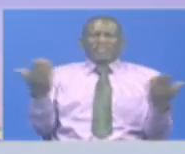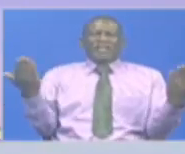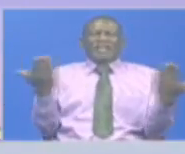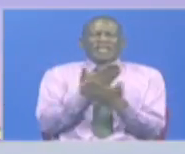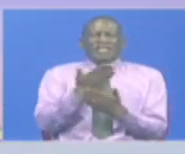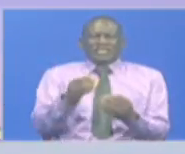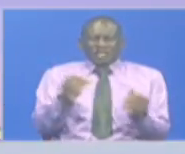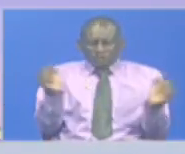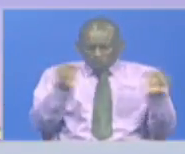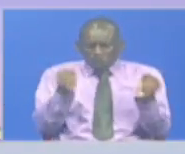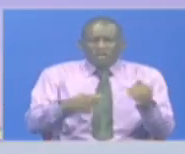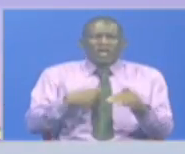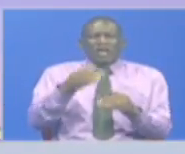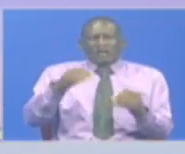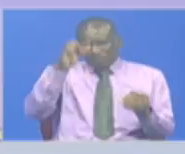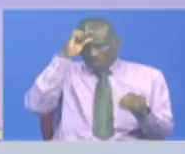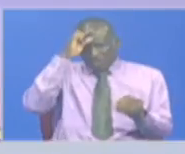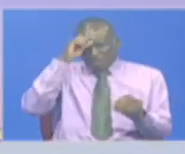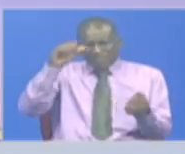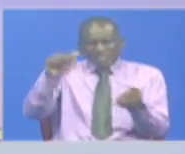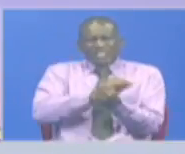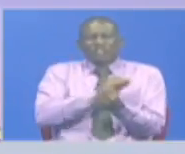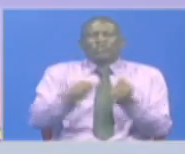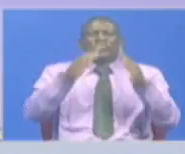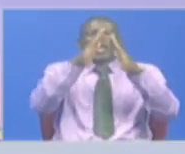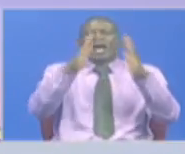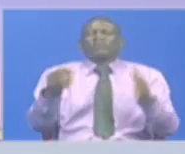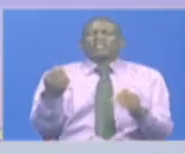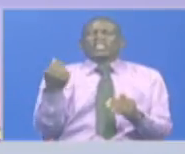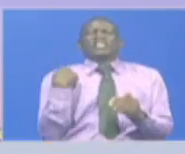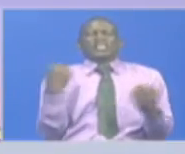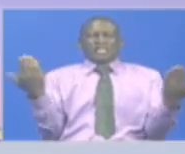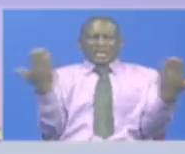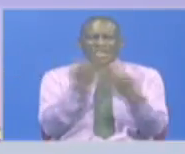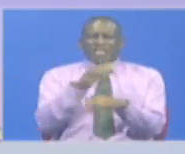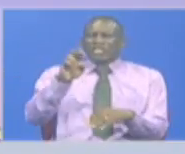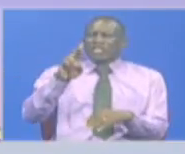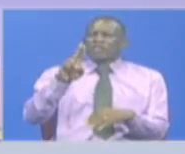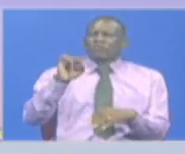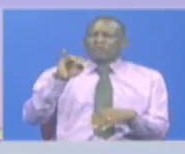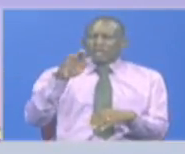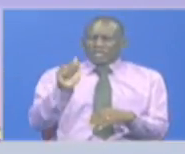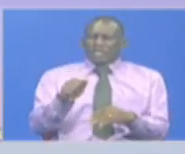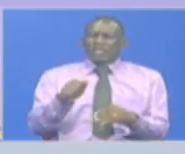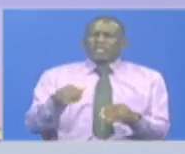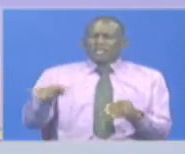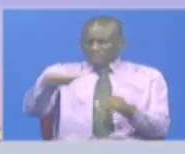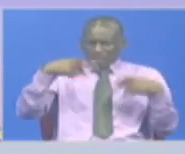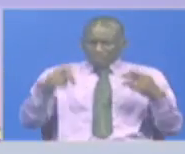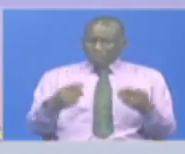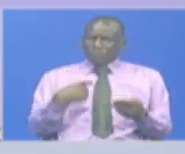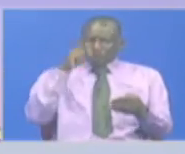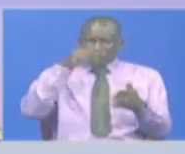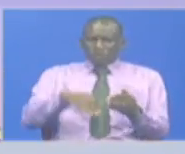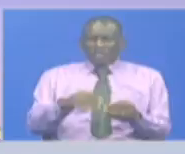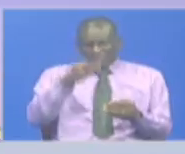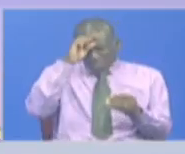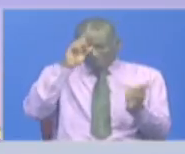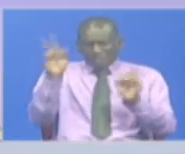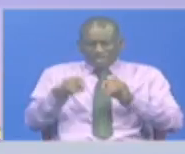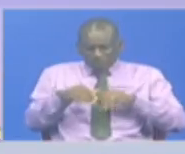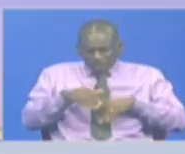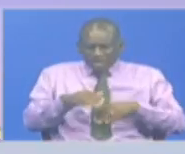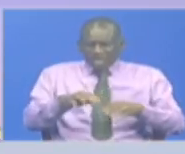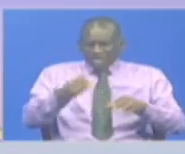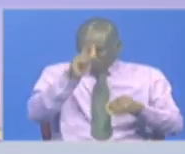the government brought down their homes last night in Rouen. The residents accused the government of defying court orders temporarily stopping